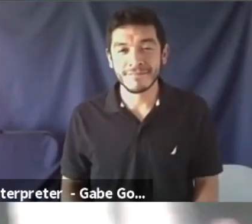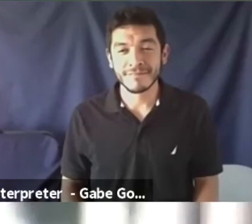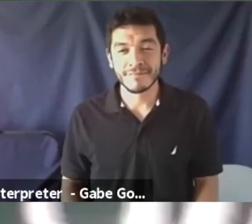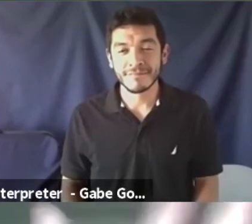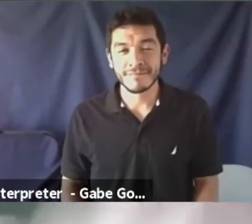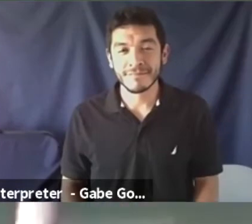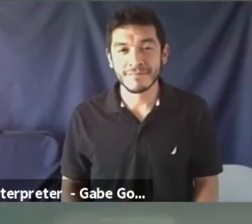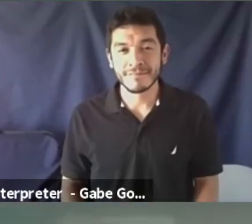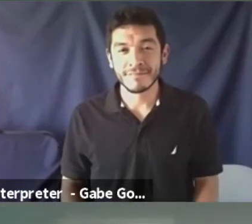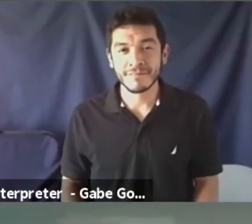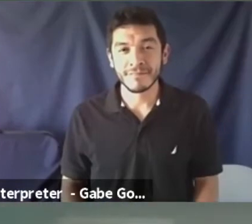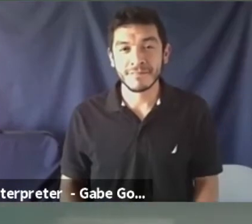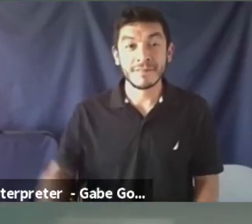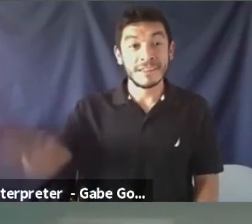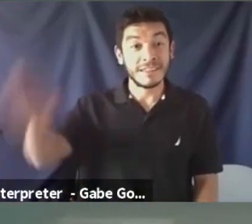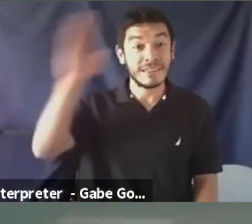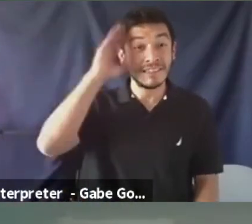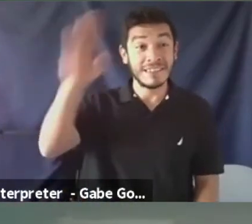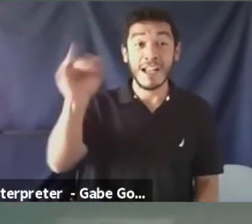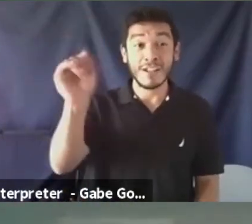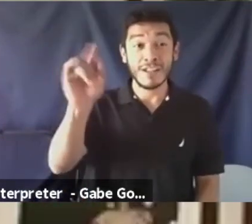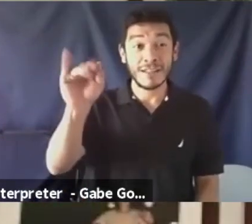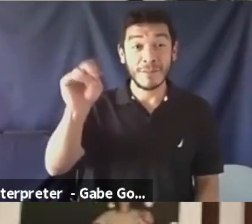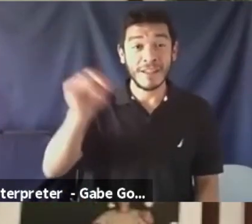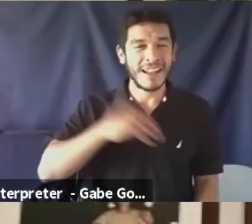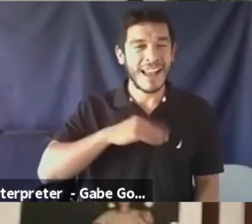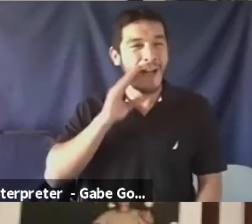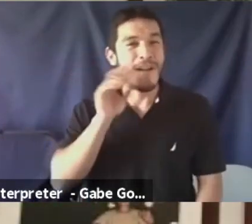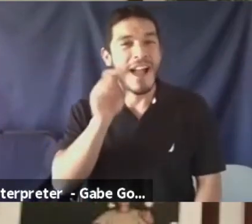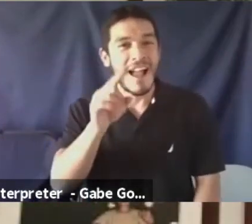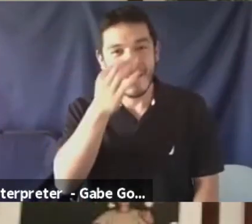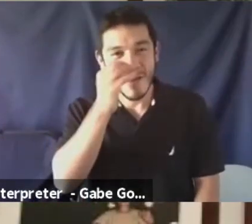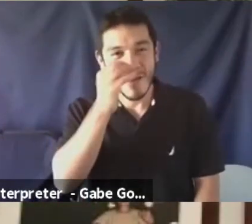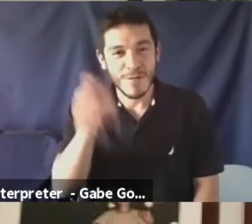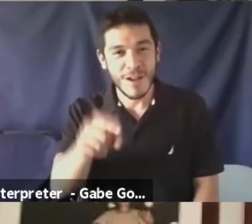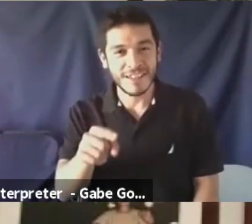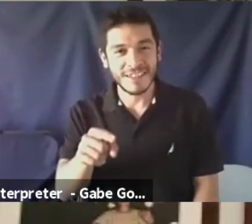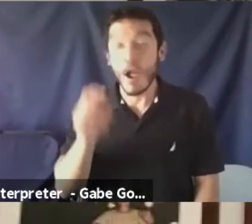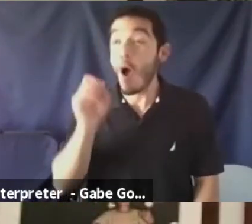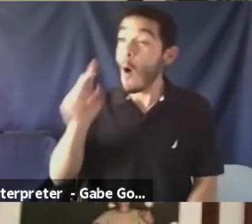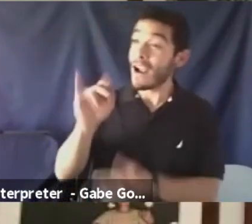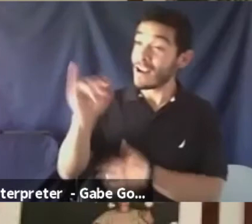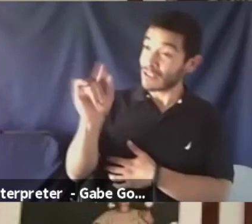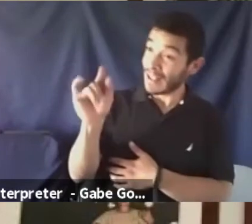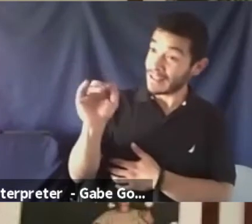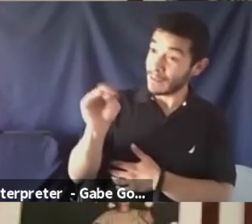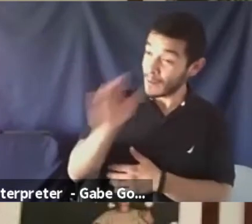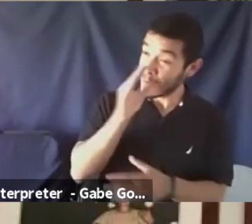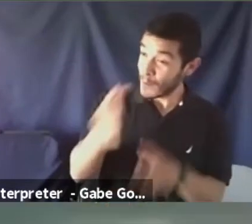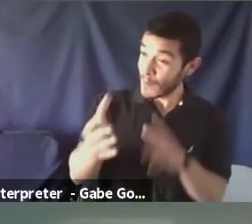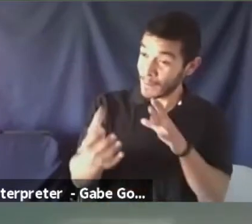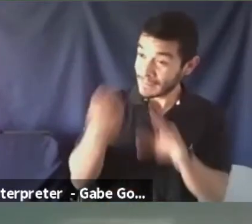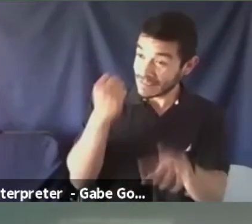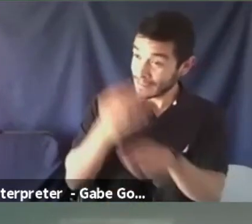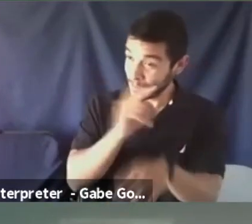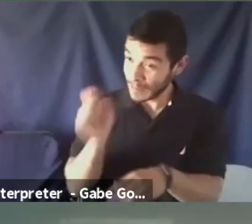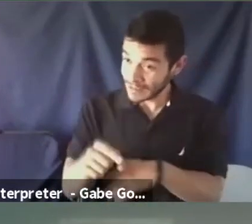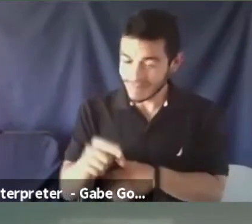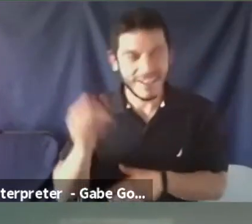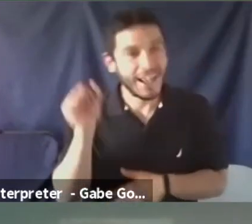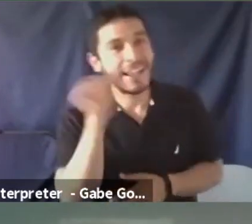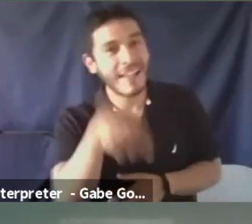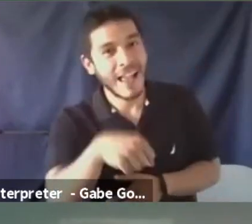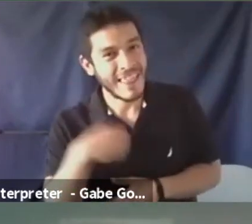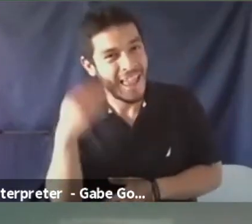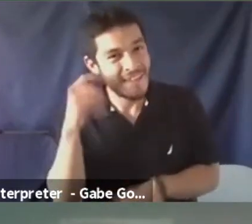Hi, it's Jasmine. I'll ask a few questions. Jasmine, are you going to pull some questions for our... Yes, I think we only have time